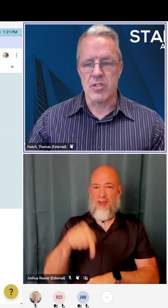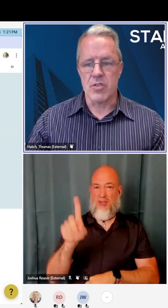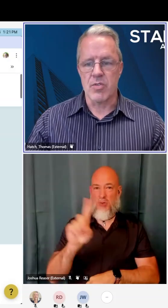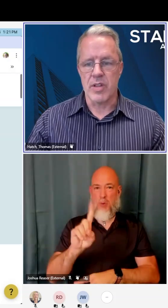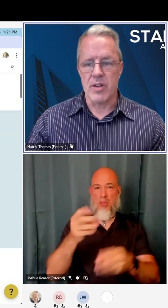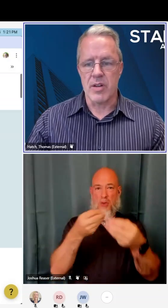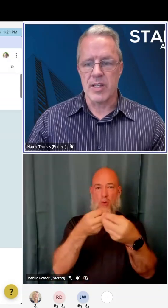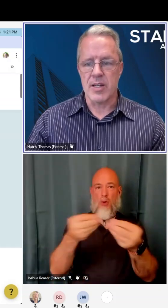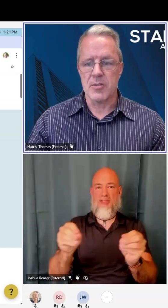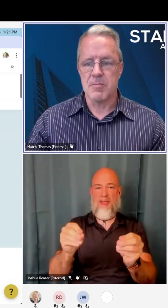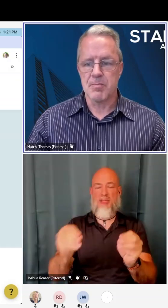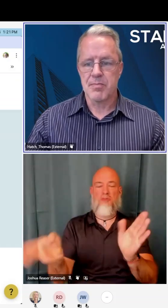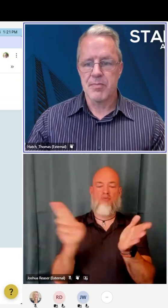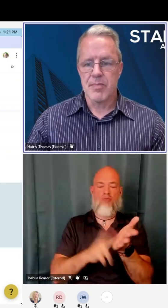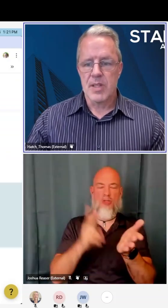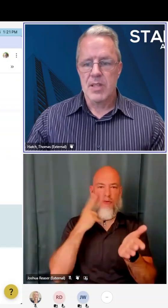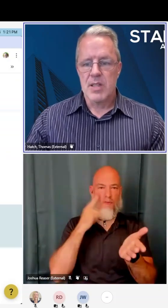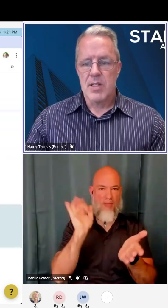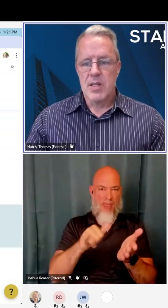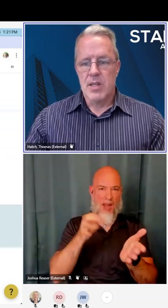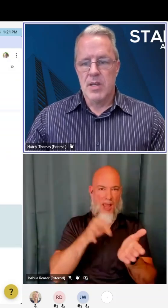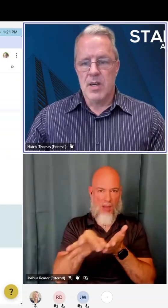to register for their account.